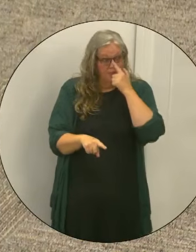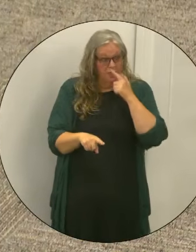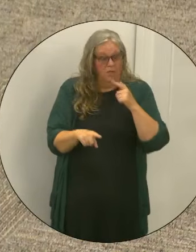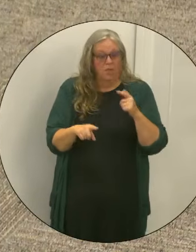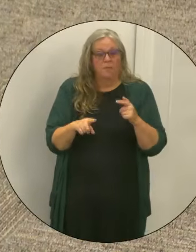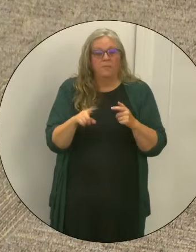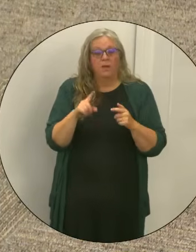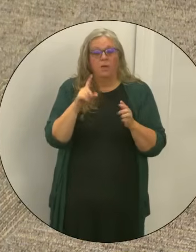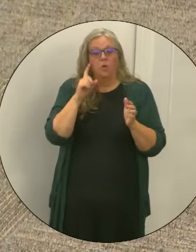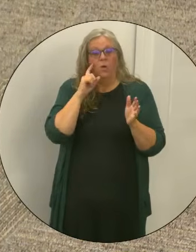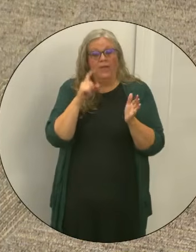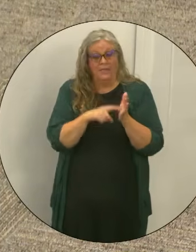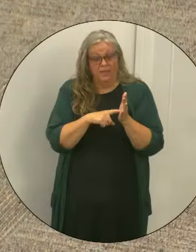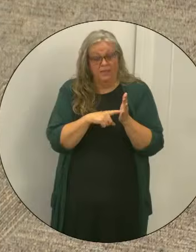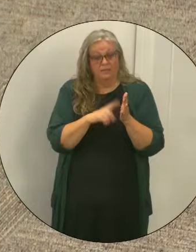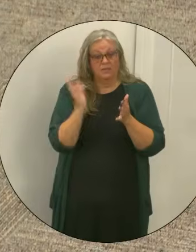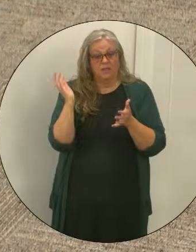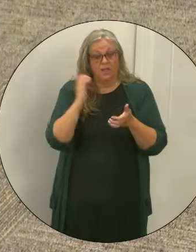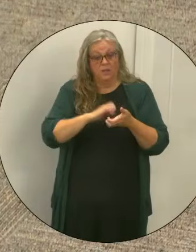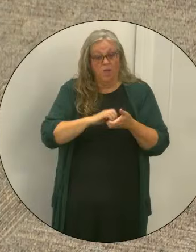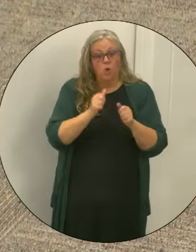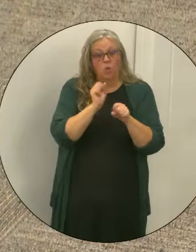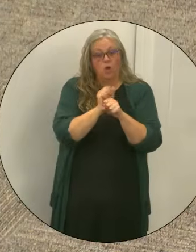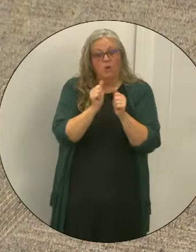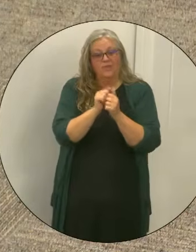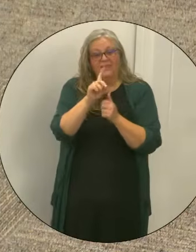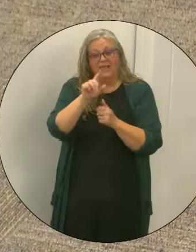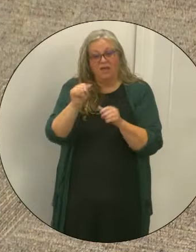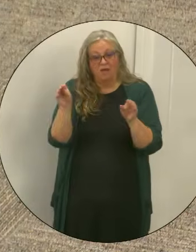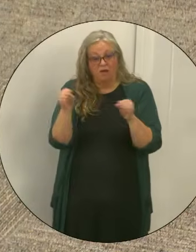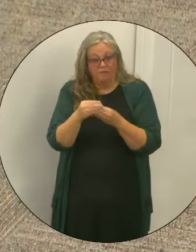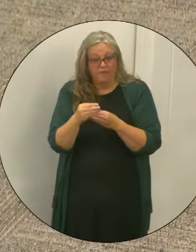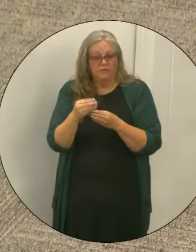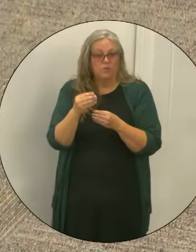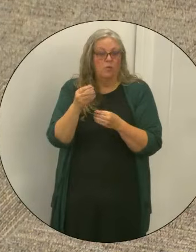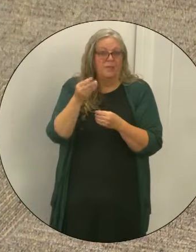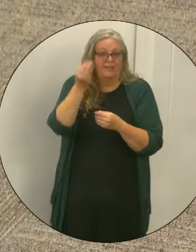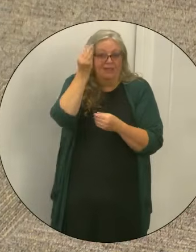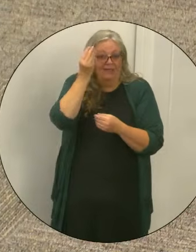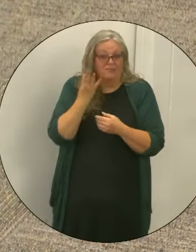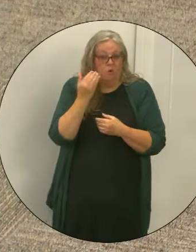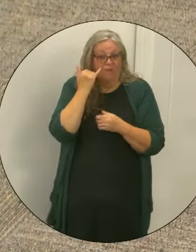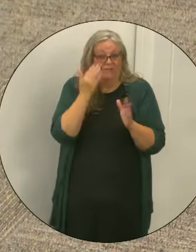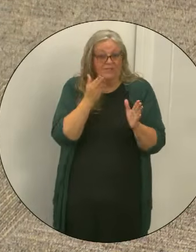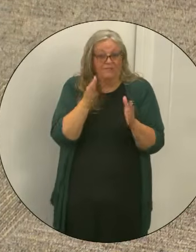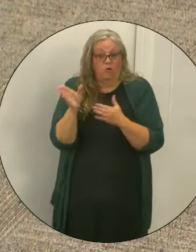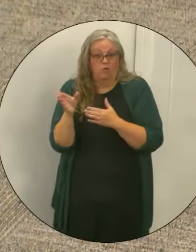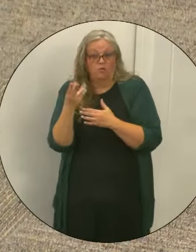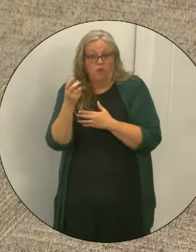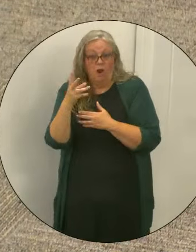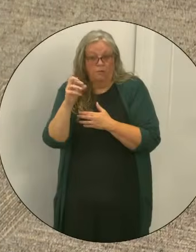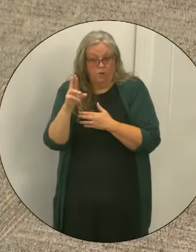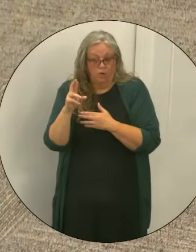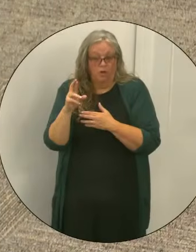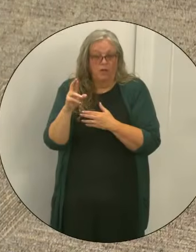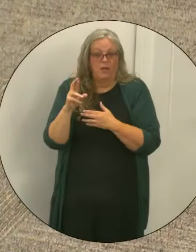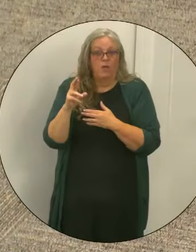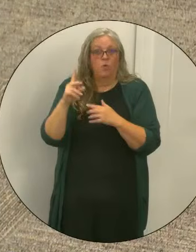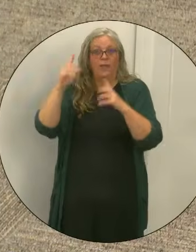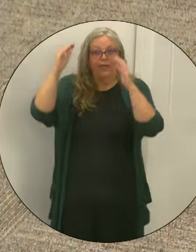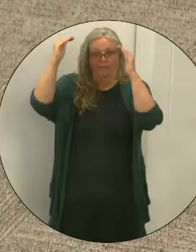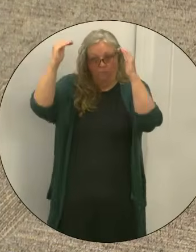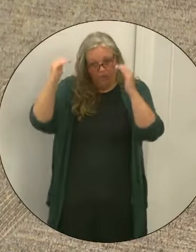collaboration, we've worked with the DA's office where they will let us know right away whether that case was diverted to the Harbor, which then we can bring down that level